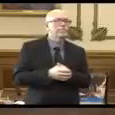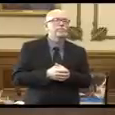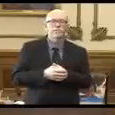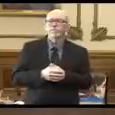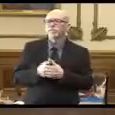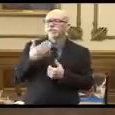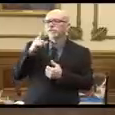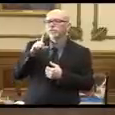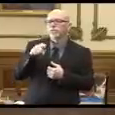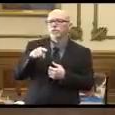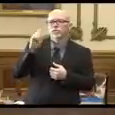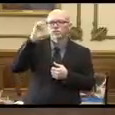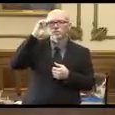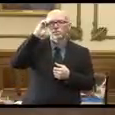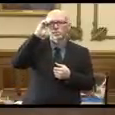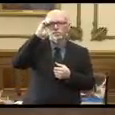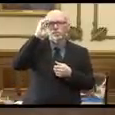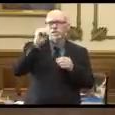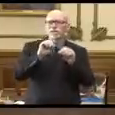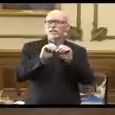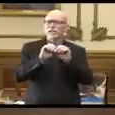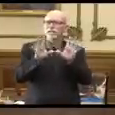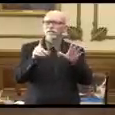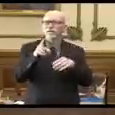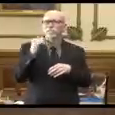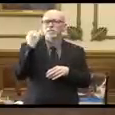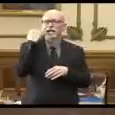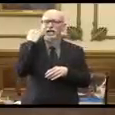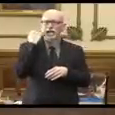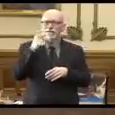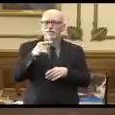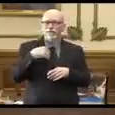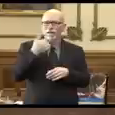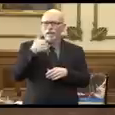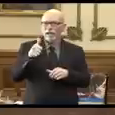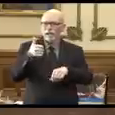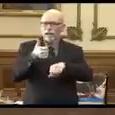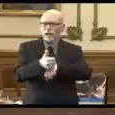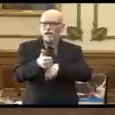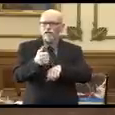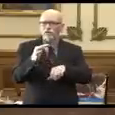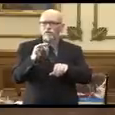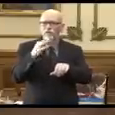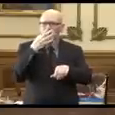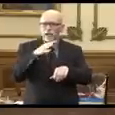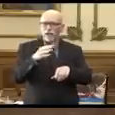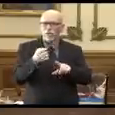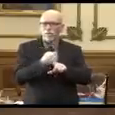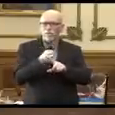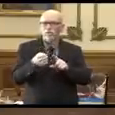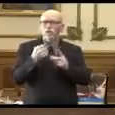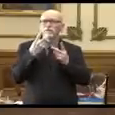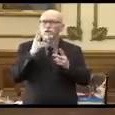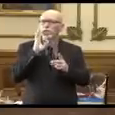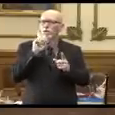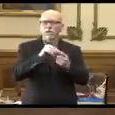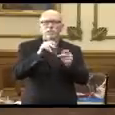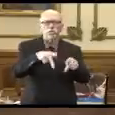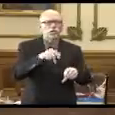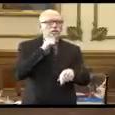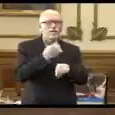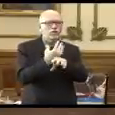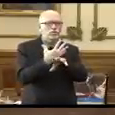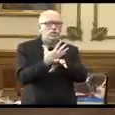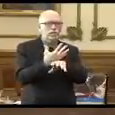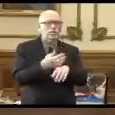Thank you for that question. To clarify, if there is an initial allegation of abuse or neglect, those visits occur in person, not